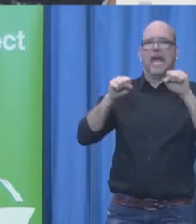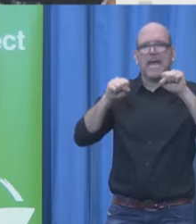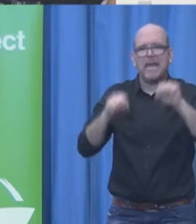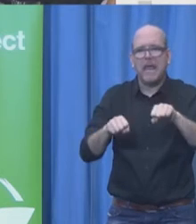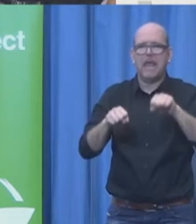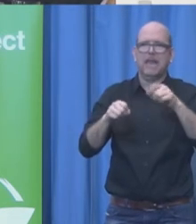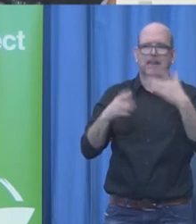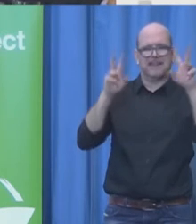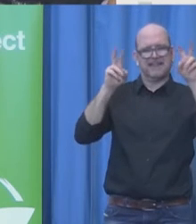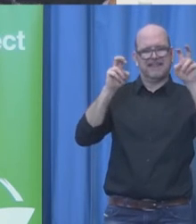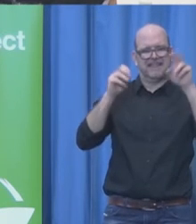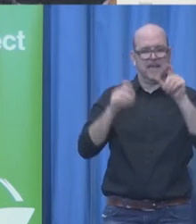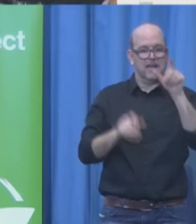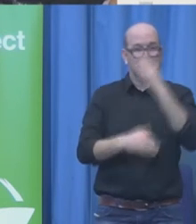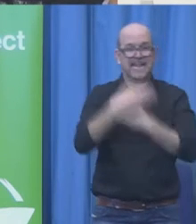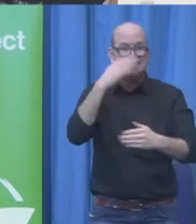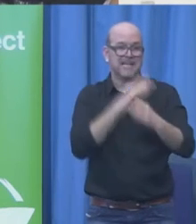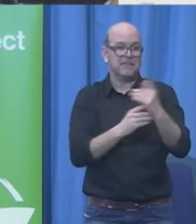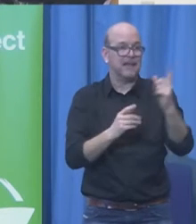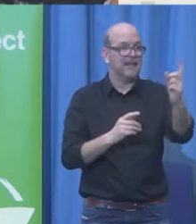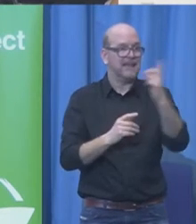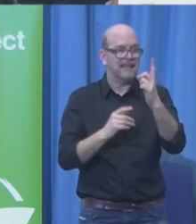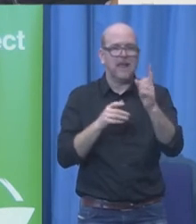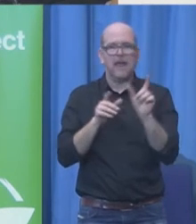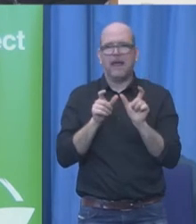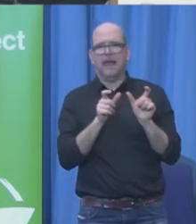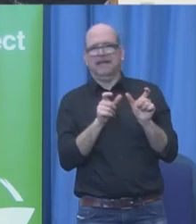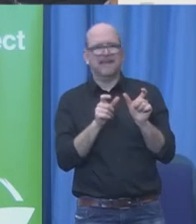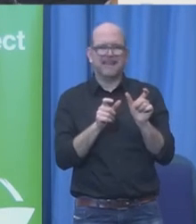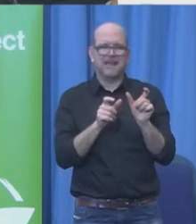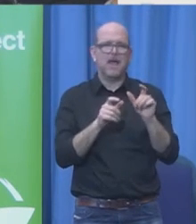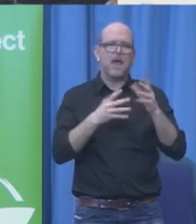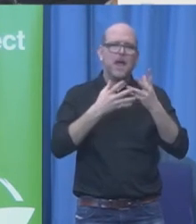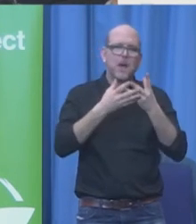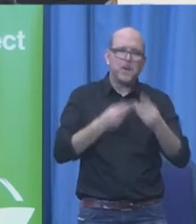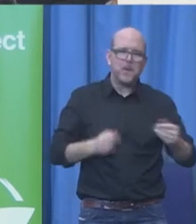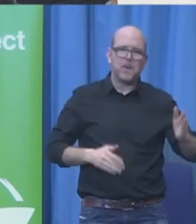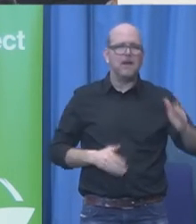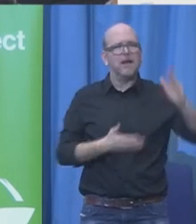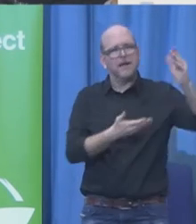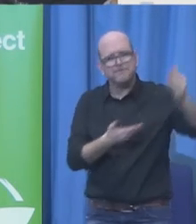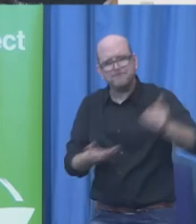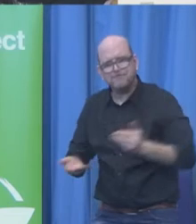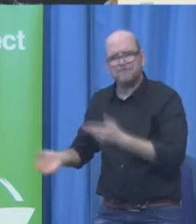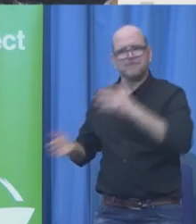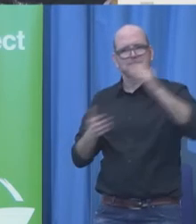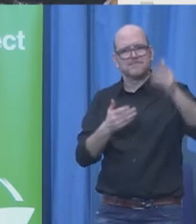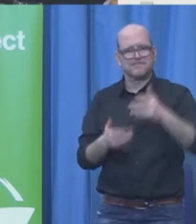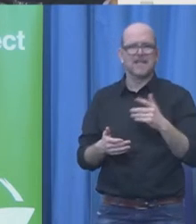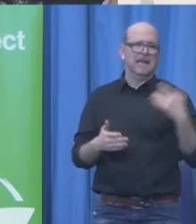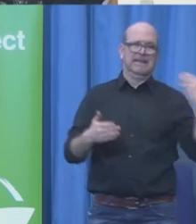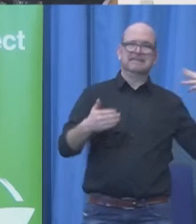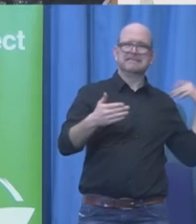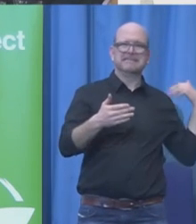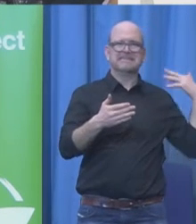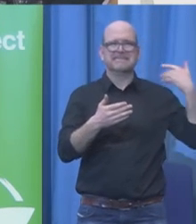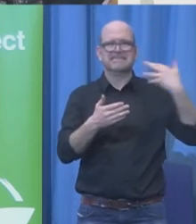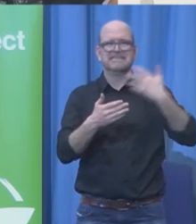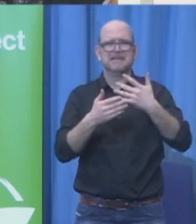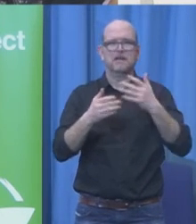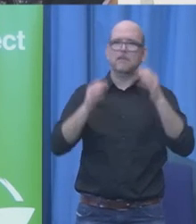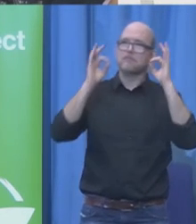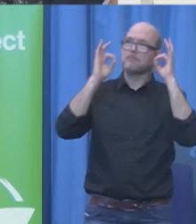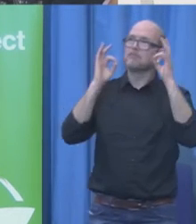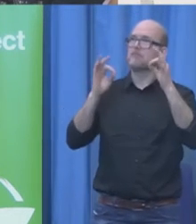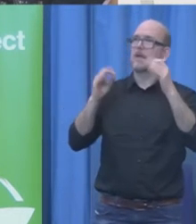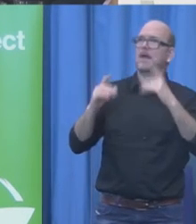hasn't, and there's no point in anybody saying it has been successful so far. It hasn't. And we haven't had, as I've